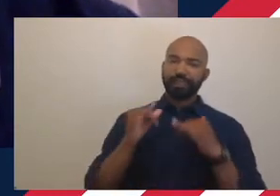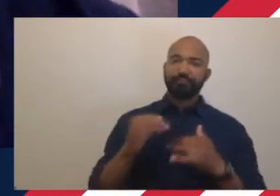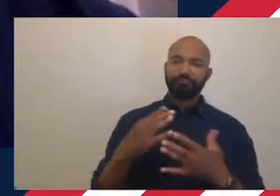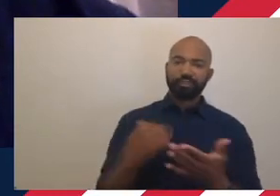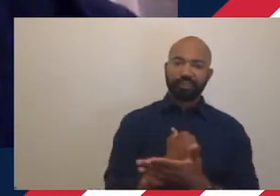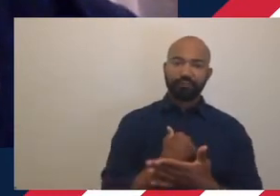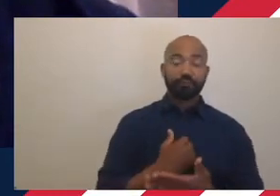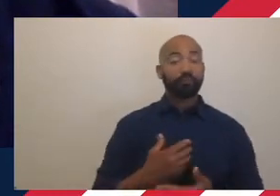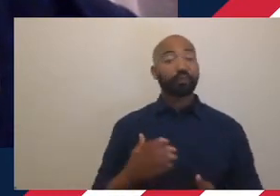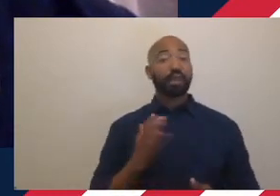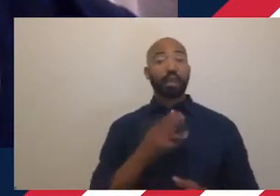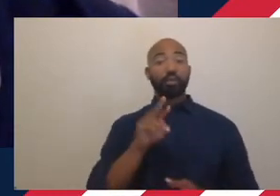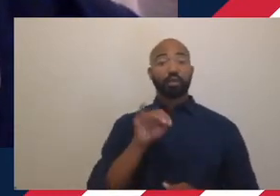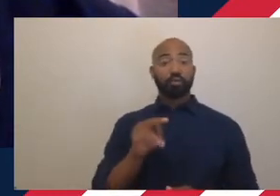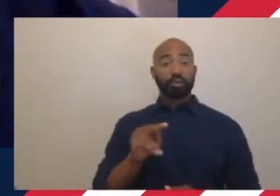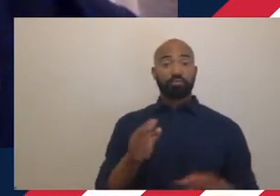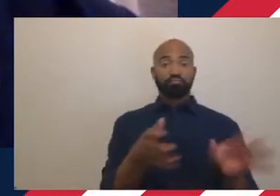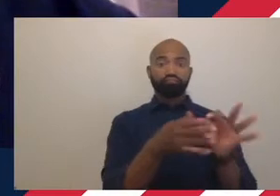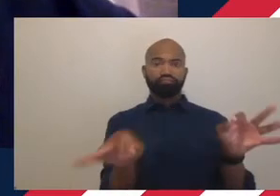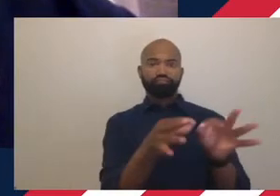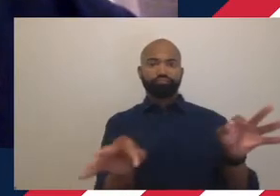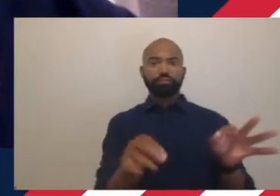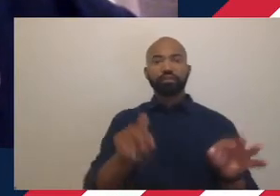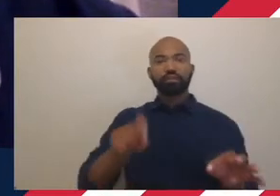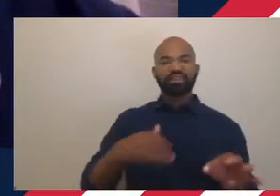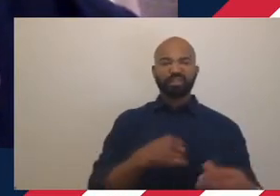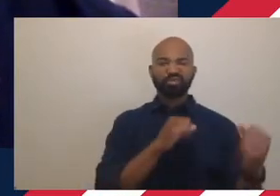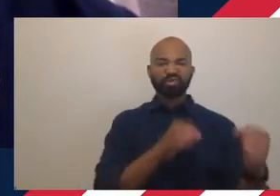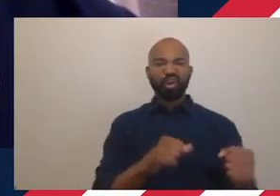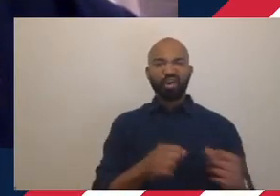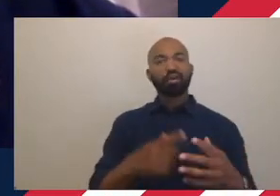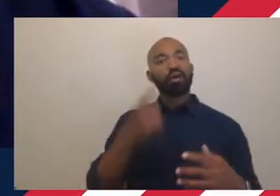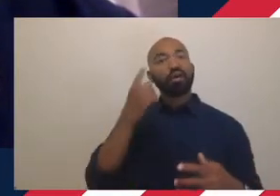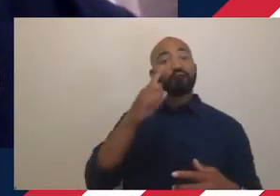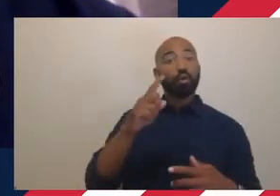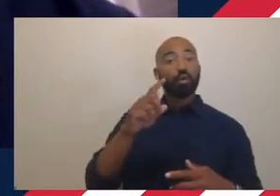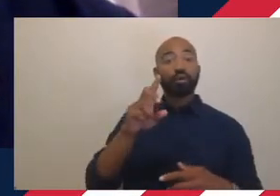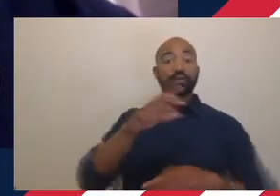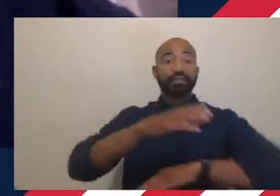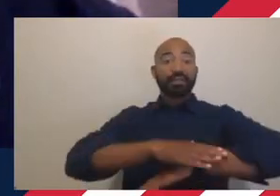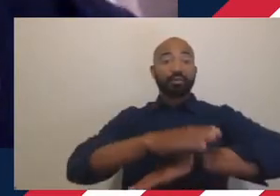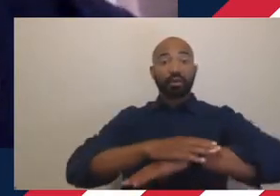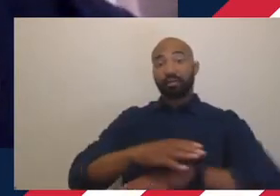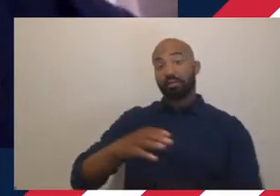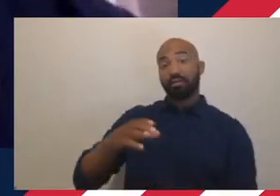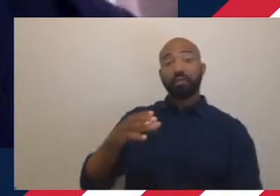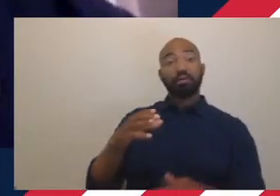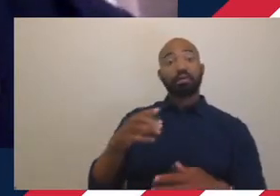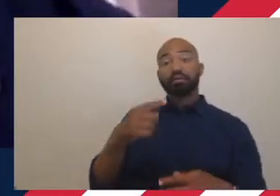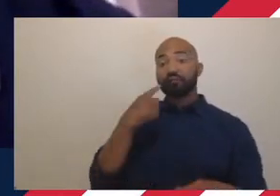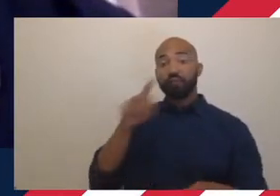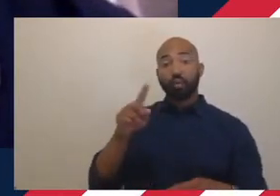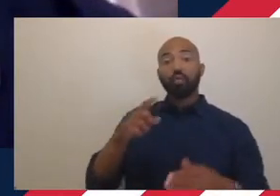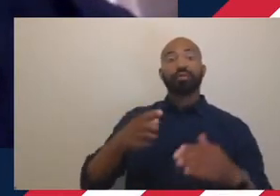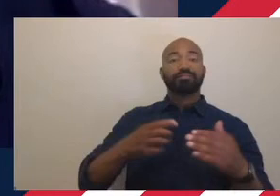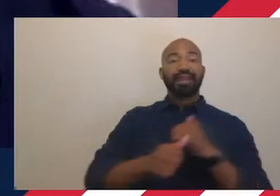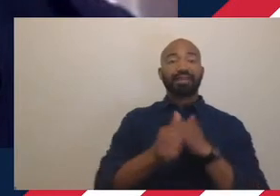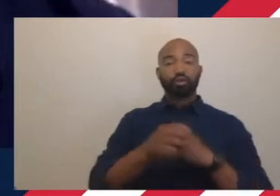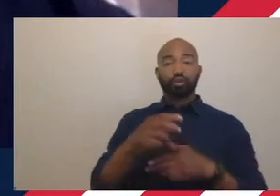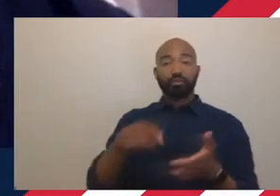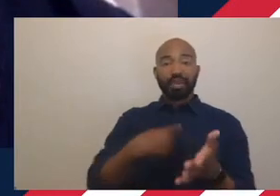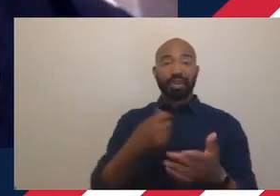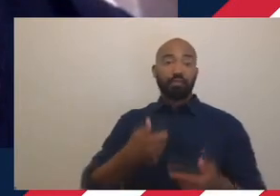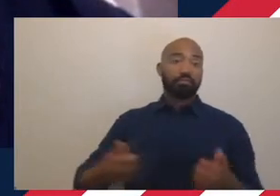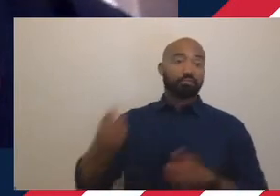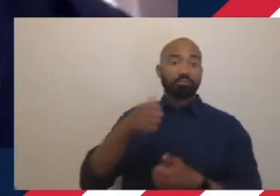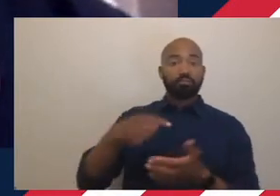language in the Democratic platform promising hazard pay and the full slate of these programs to all essential workers. Thank you, and I